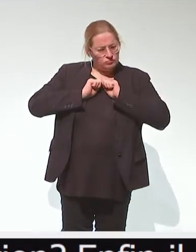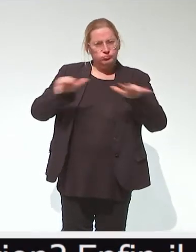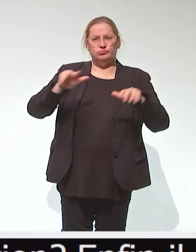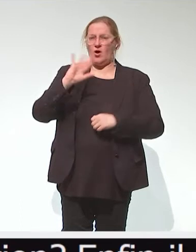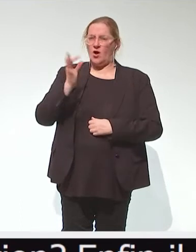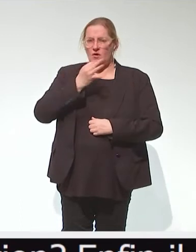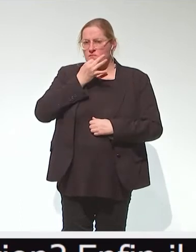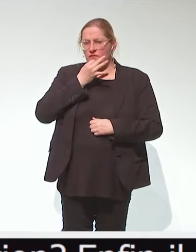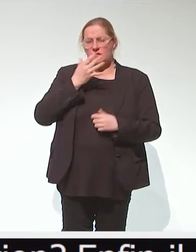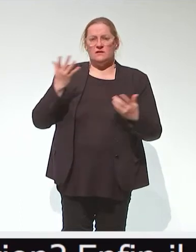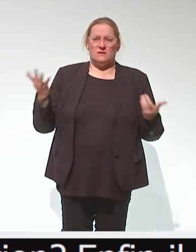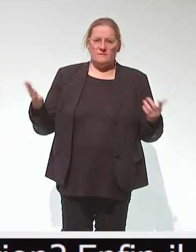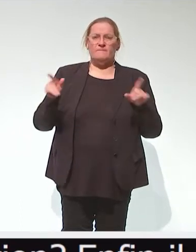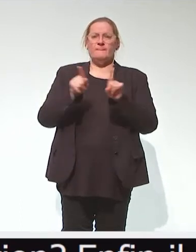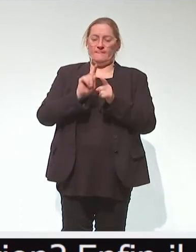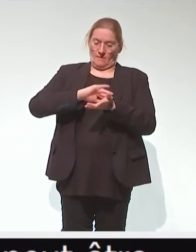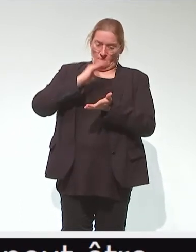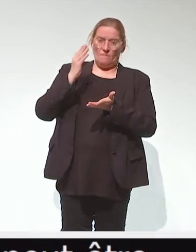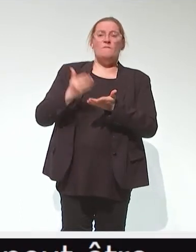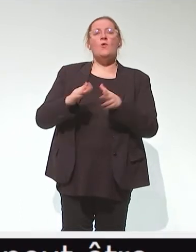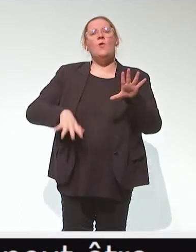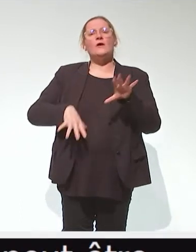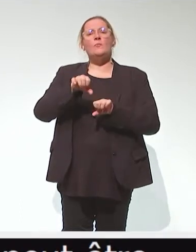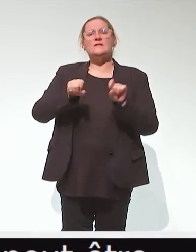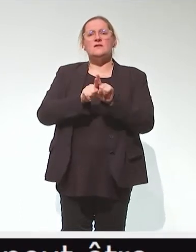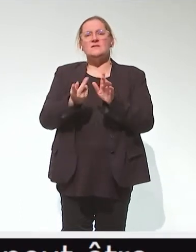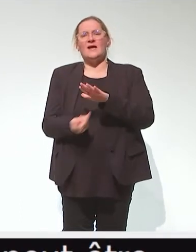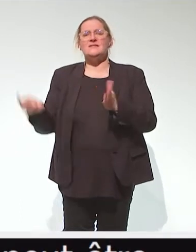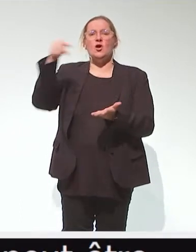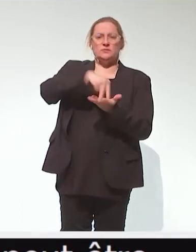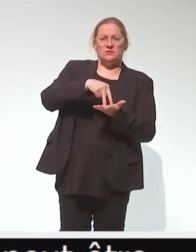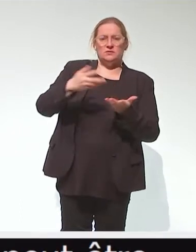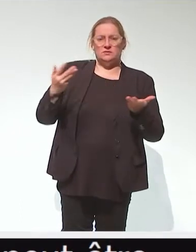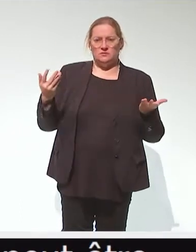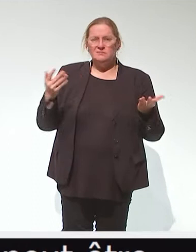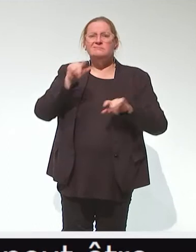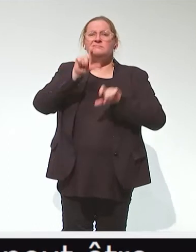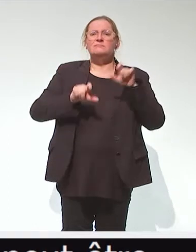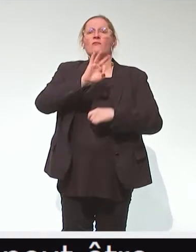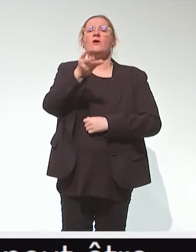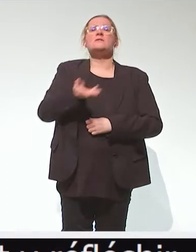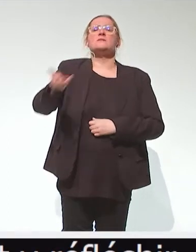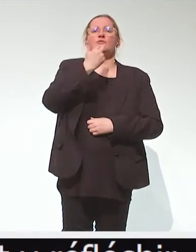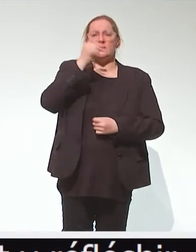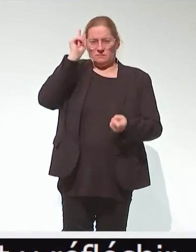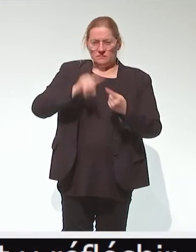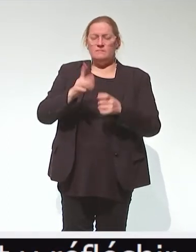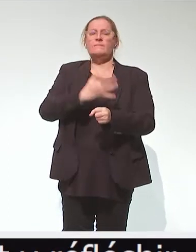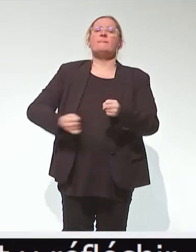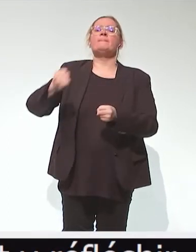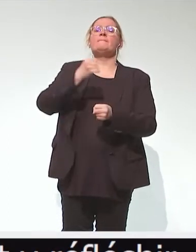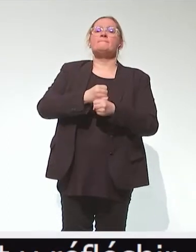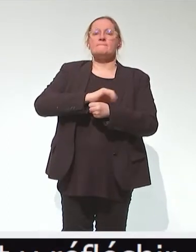know that the French have, they're using the Recovery and Resilience Facility to create a support to support the employment of persons with disabilities